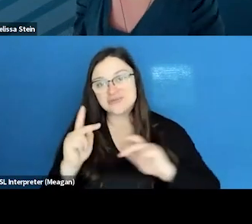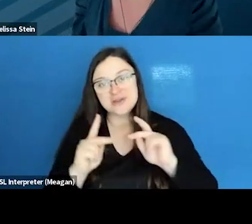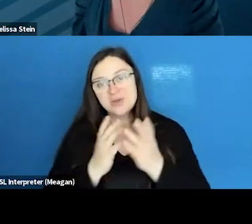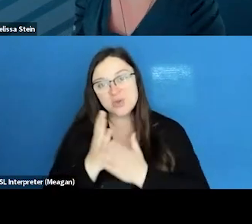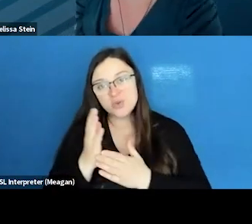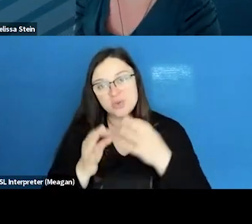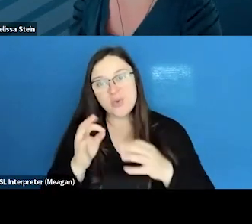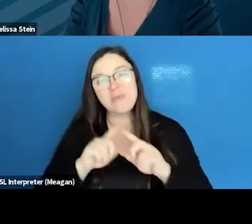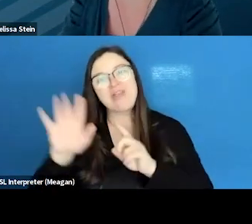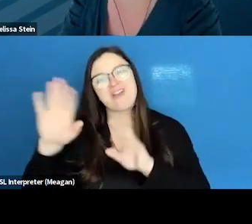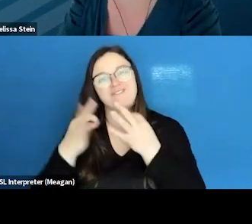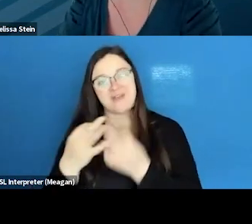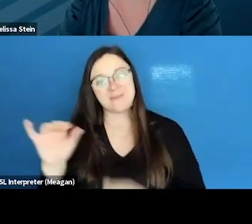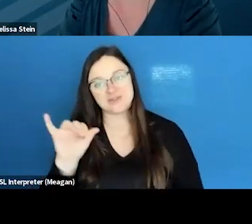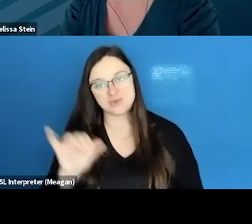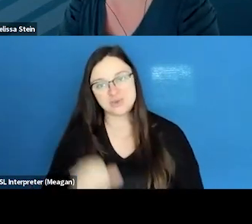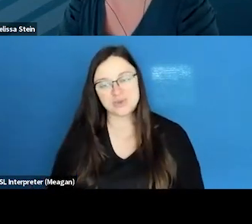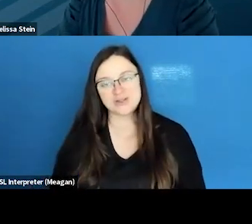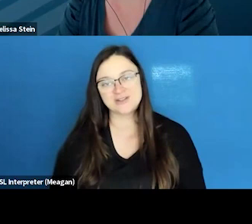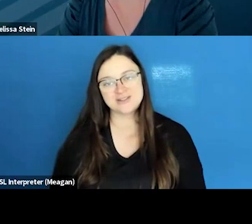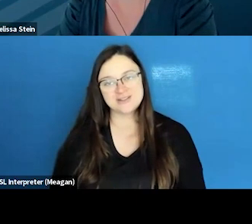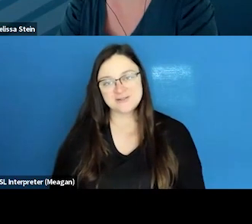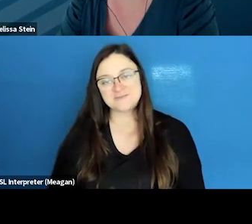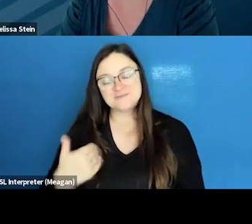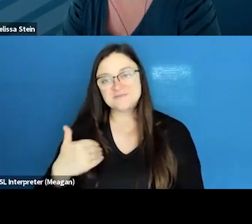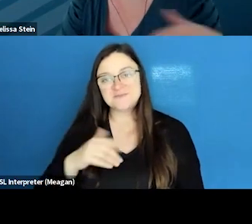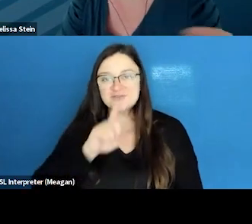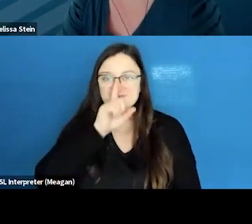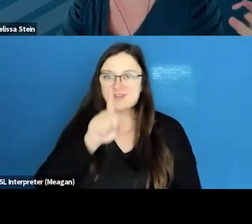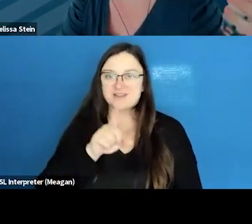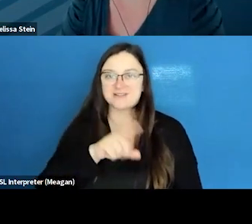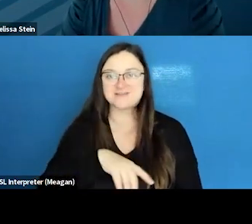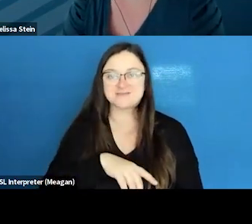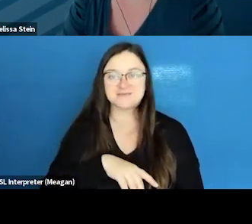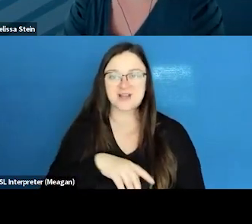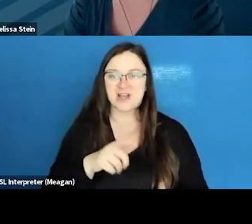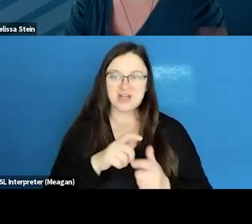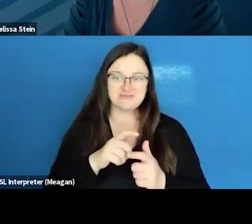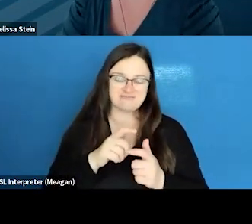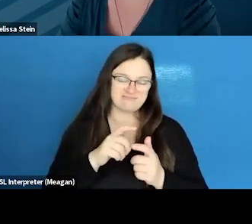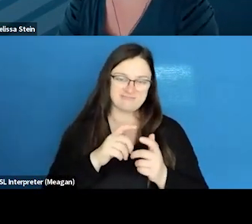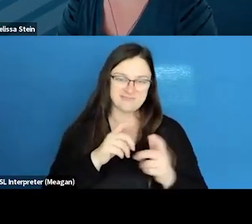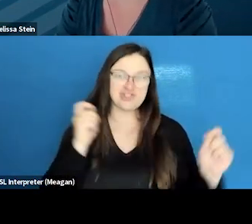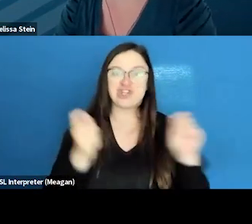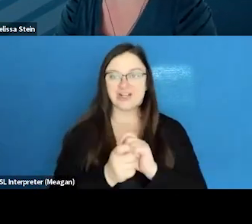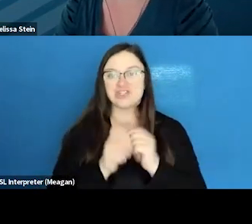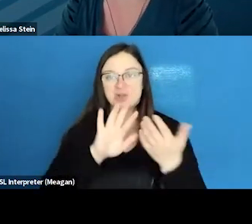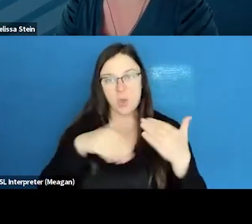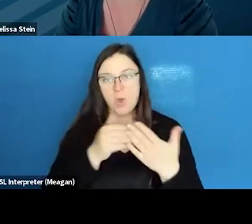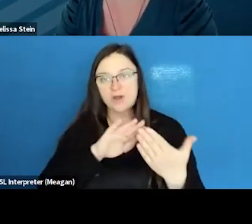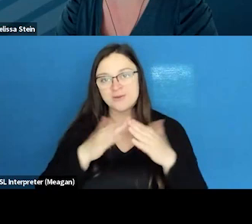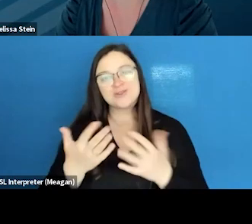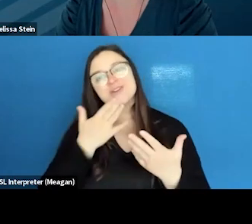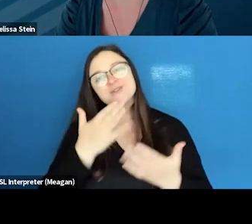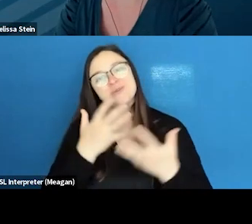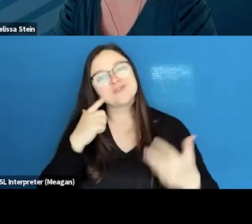but their families as well. That's really a pathway to transforming our communities. So thank you so much for